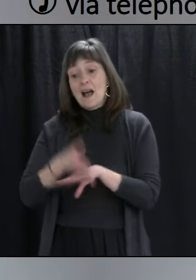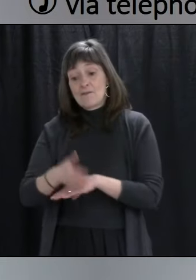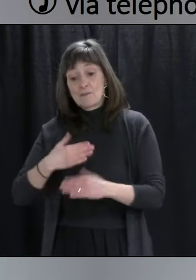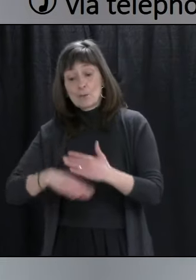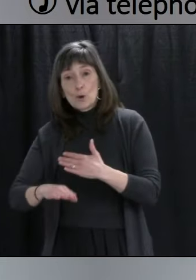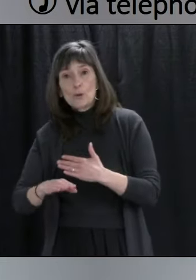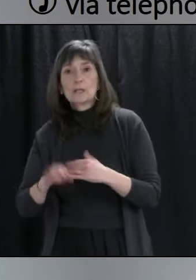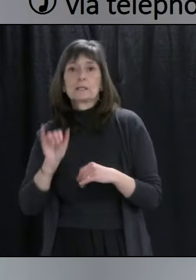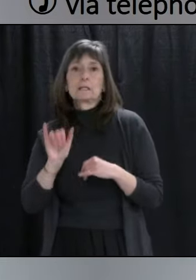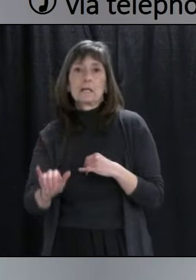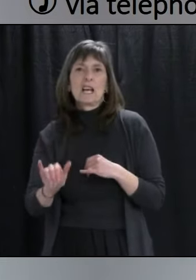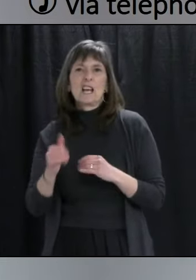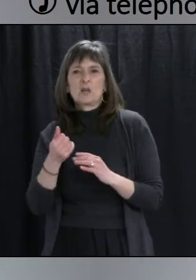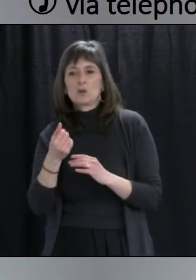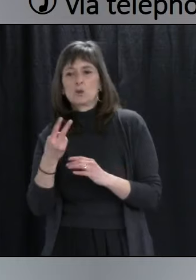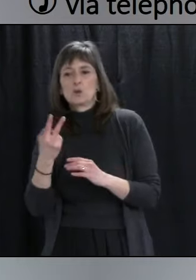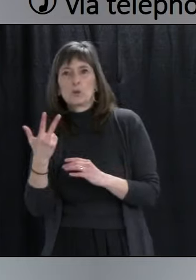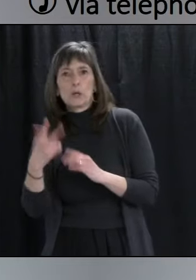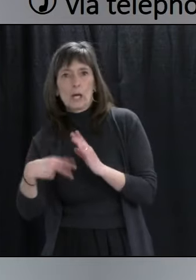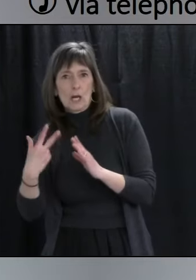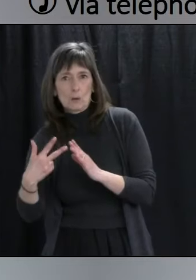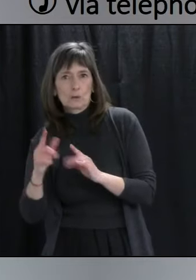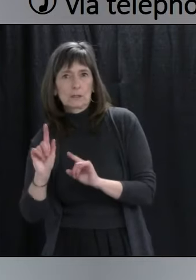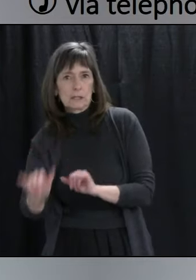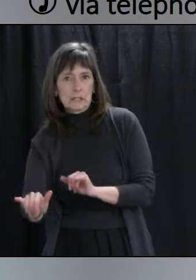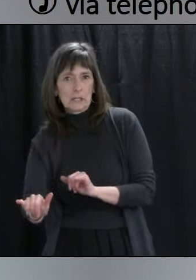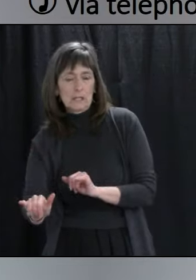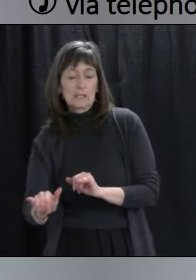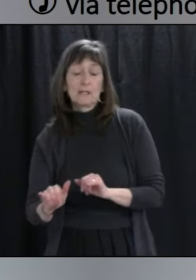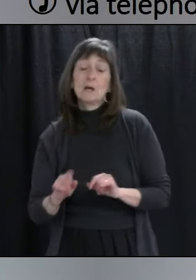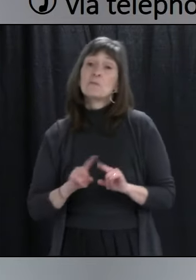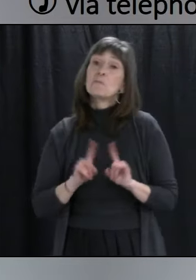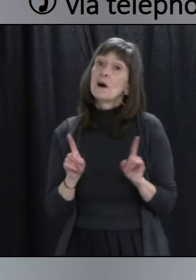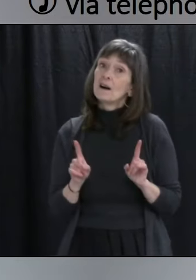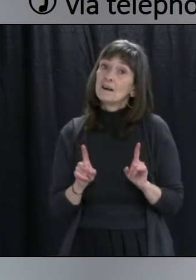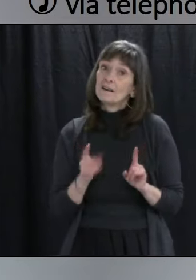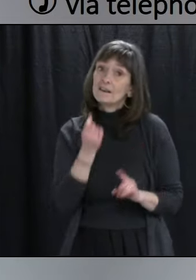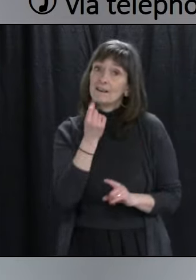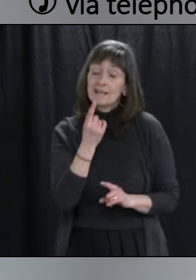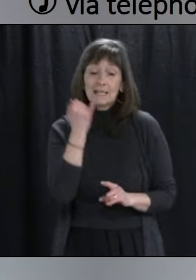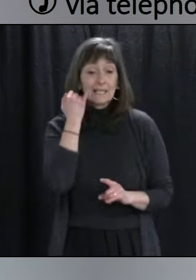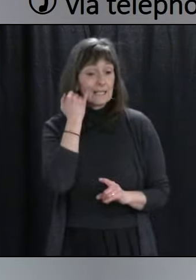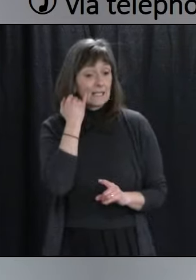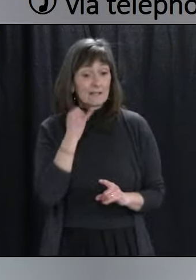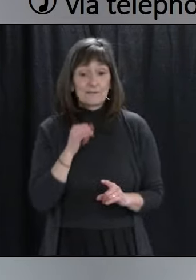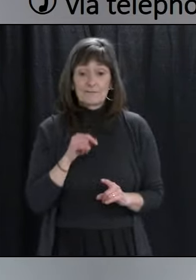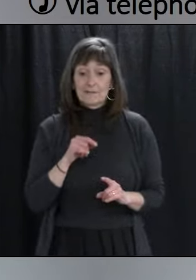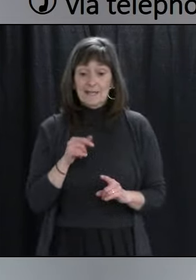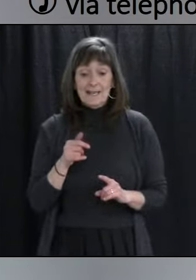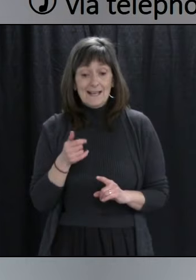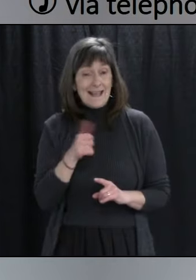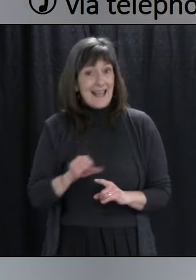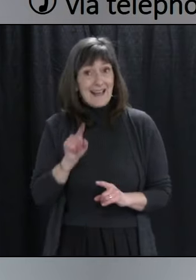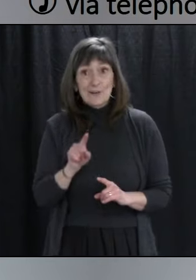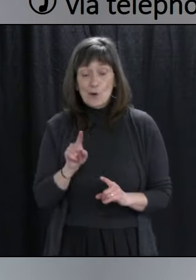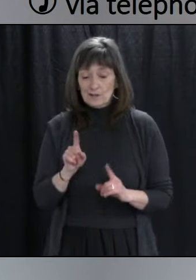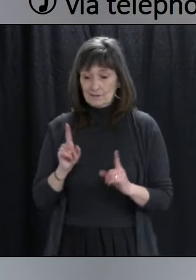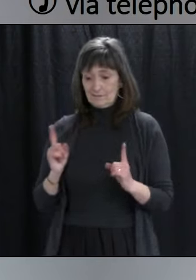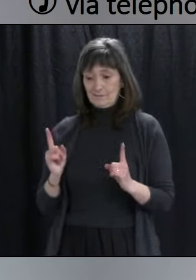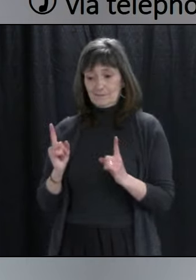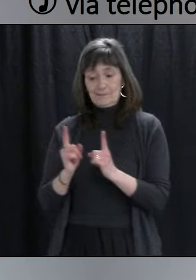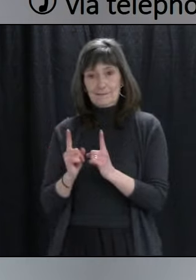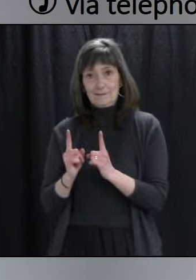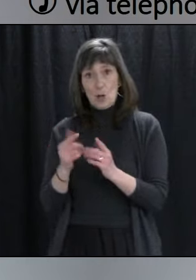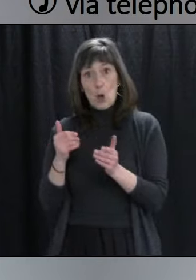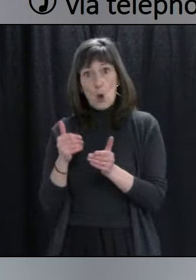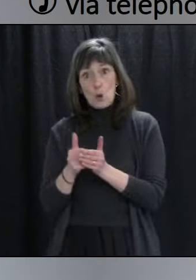after birth. The problem is, at the end of the day, anybody who is interacting with anyone else